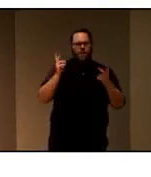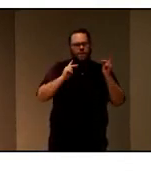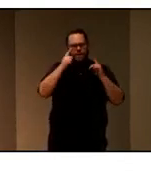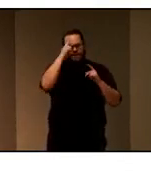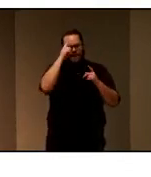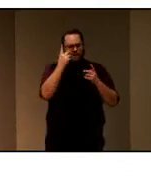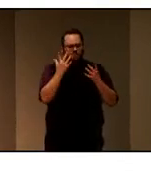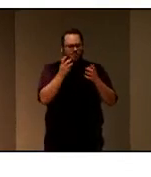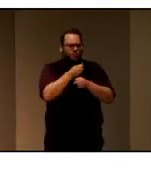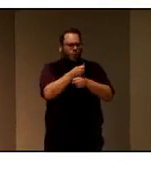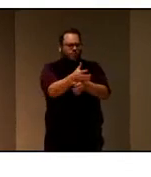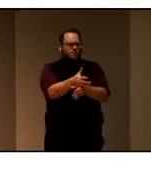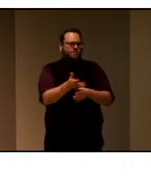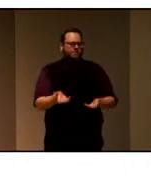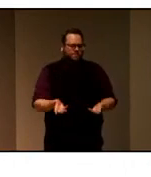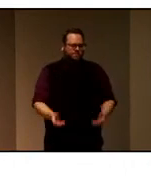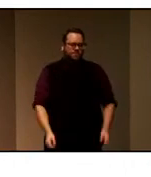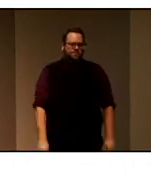are the drivers,